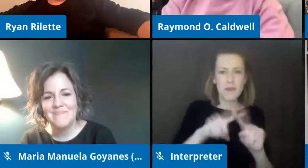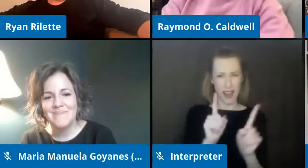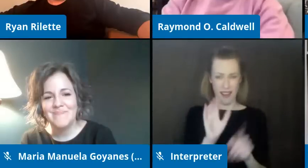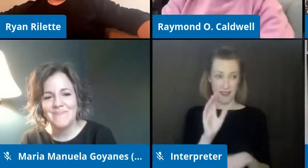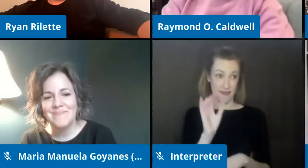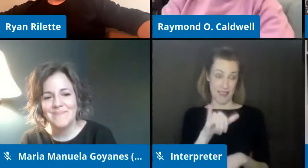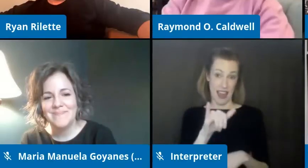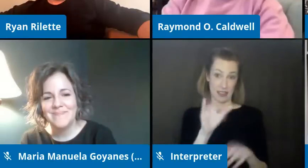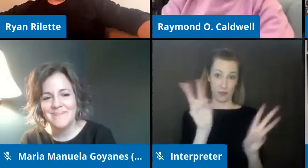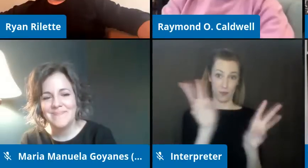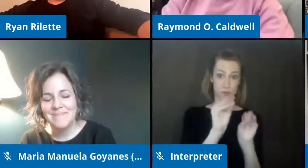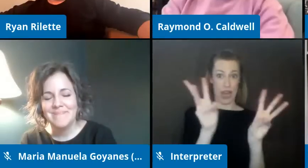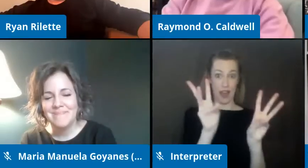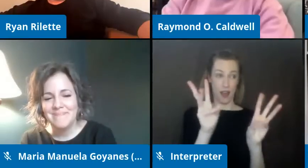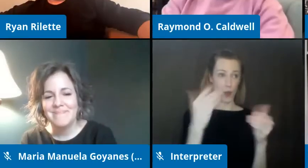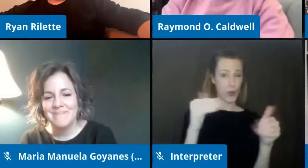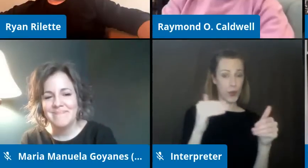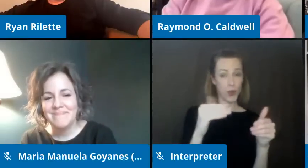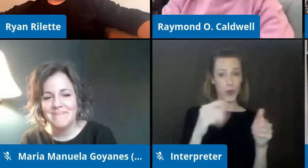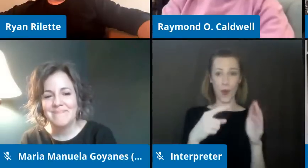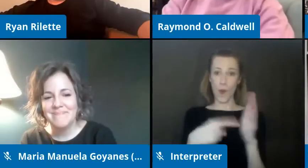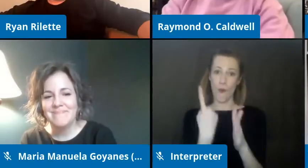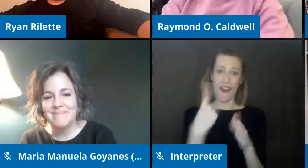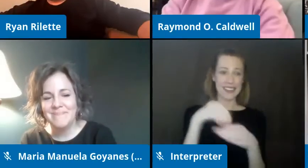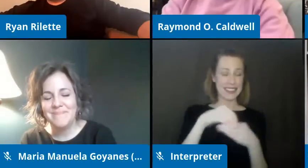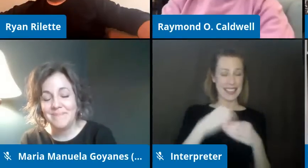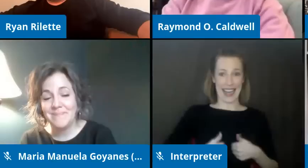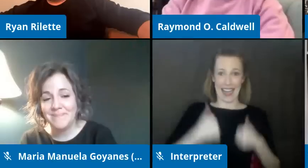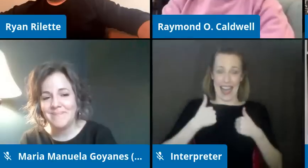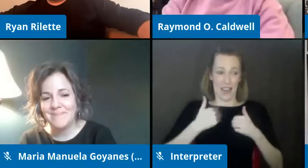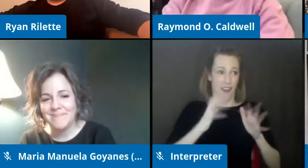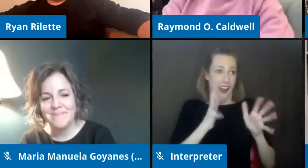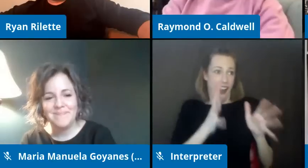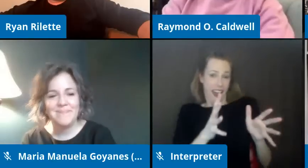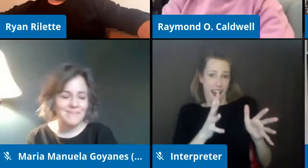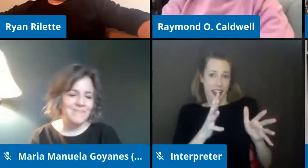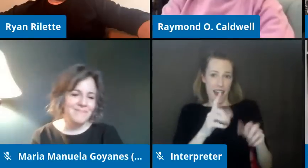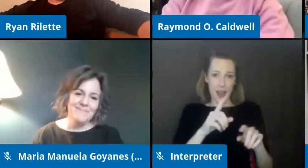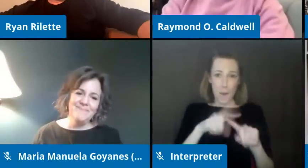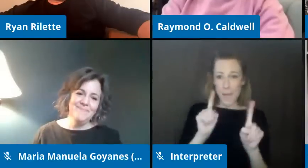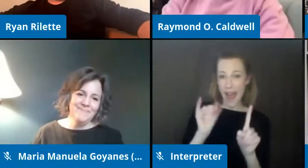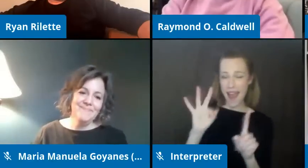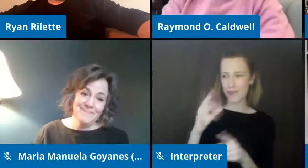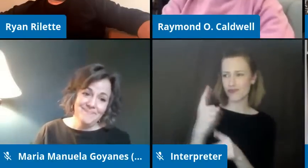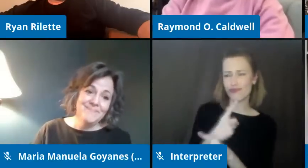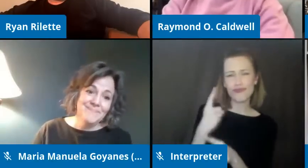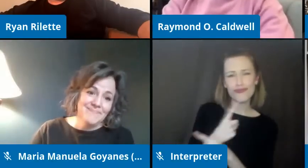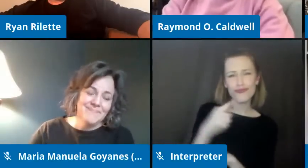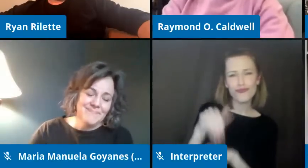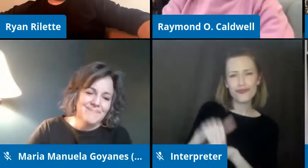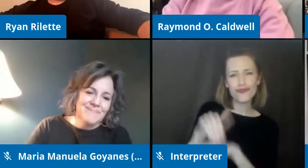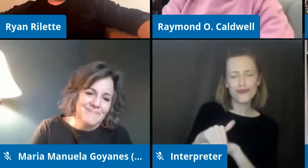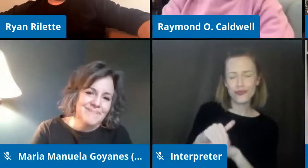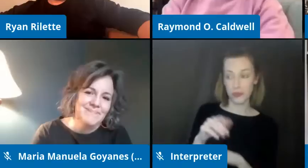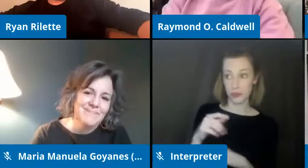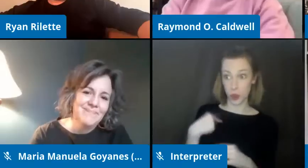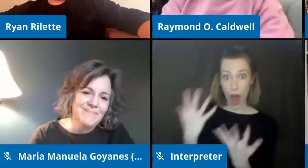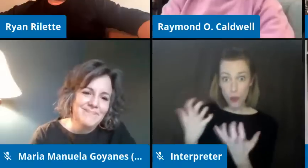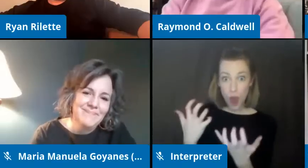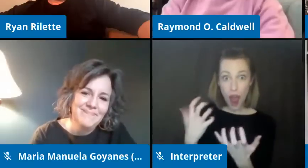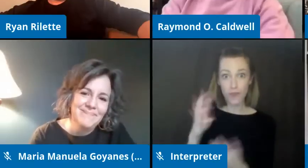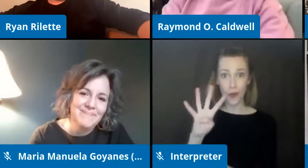in a lifetime night in the theater, do I want to fork over $85, $90 bucks to see a show that I may